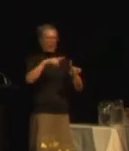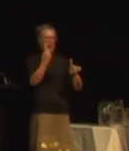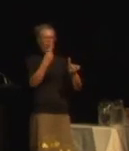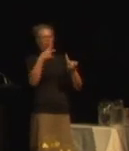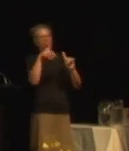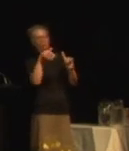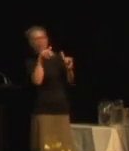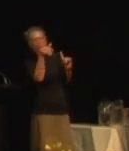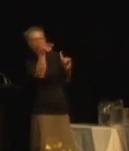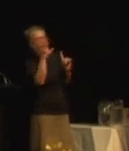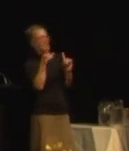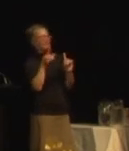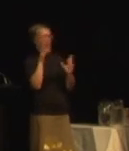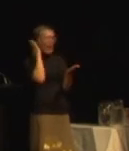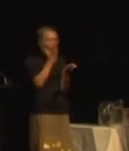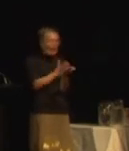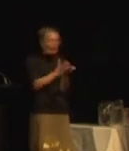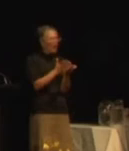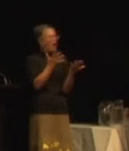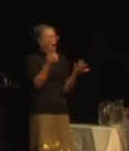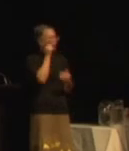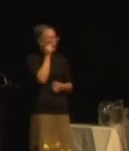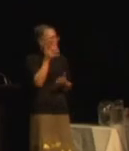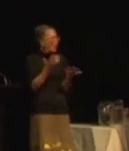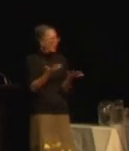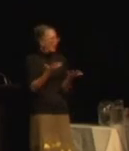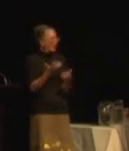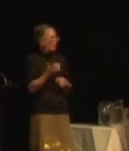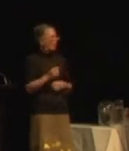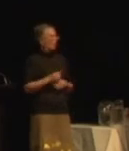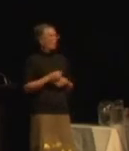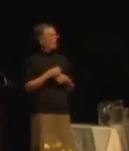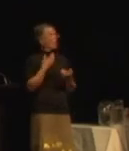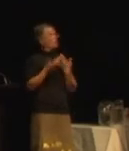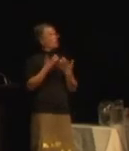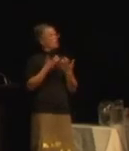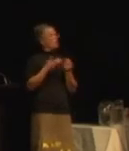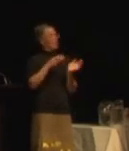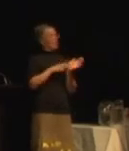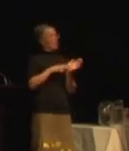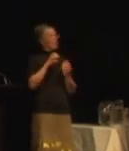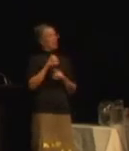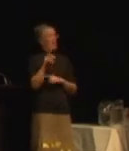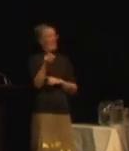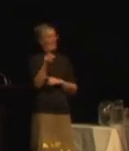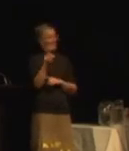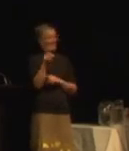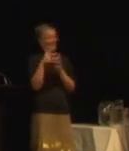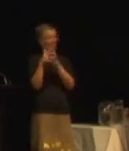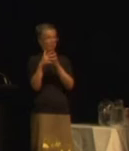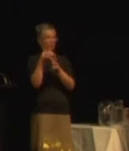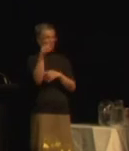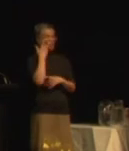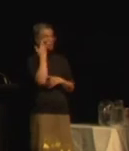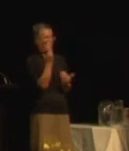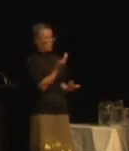site's content. To quote Paul Resnick, professor of information at the University of Michigan, the internet has made it possible for many